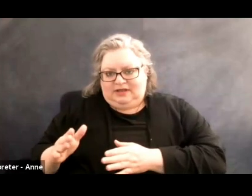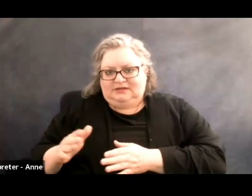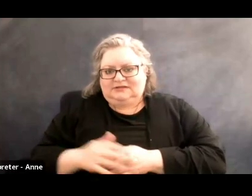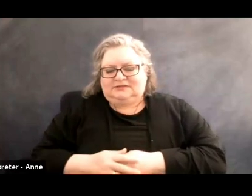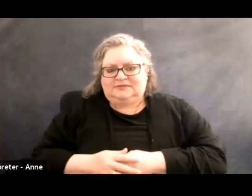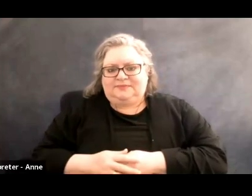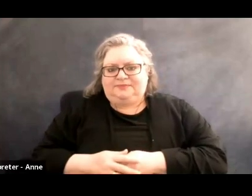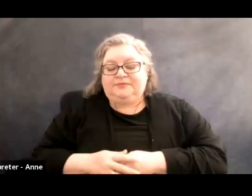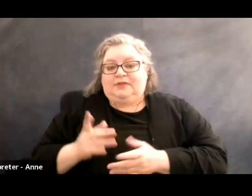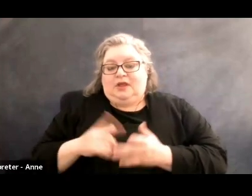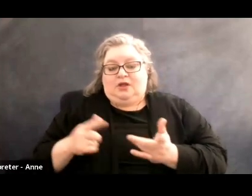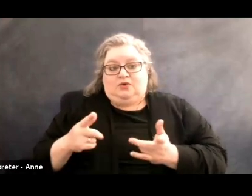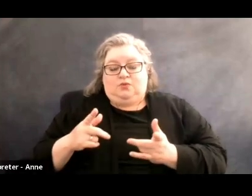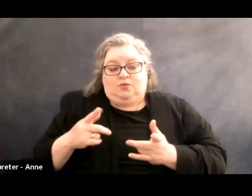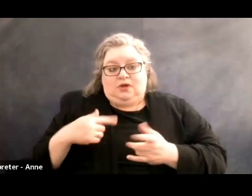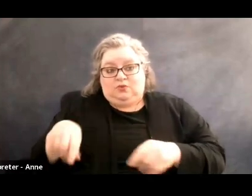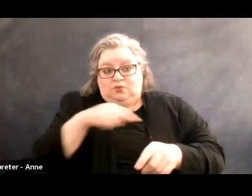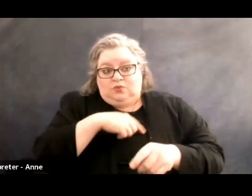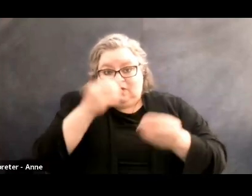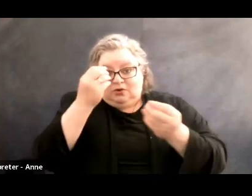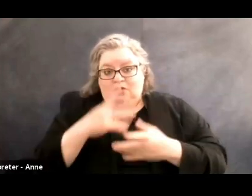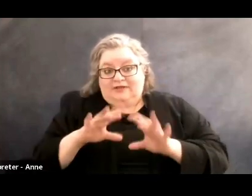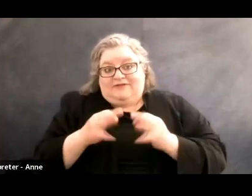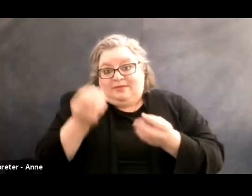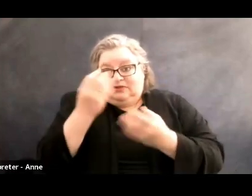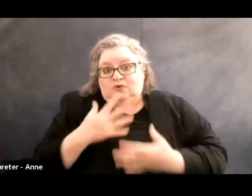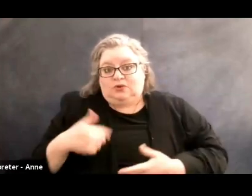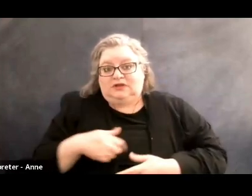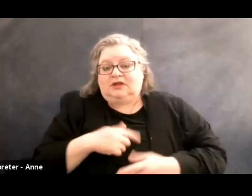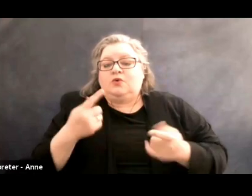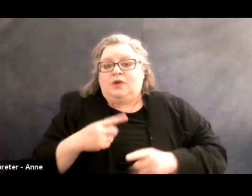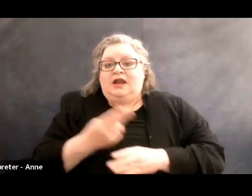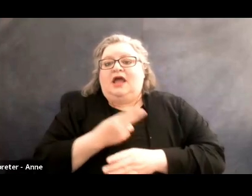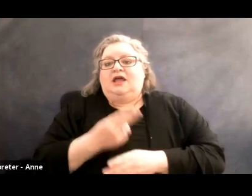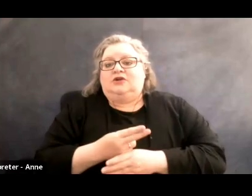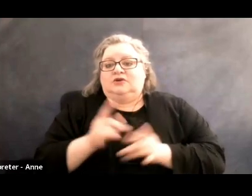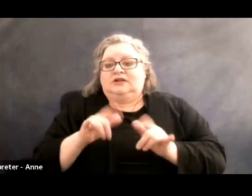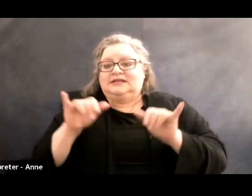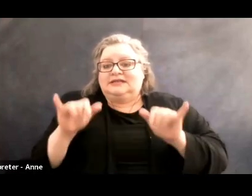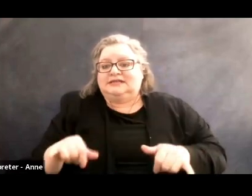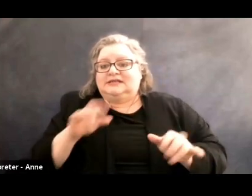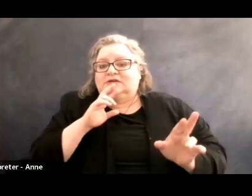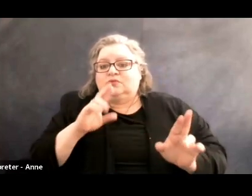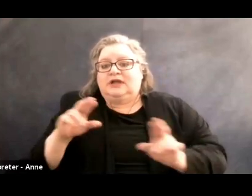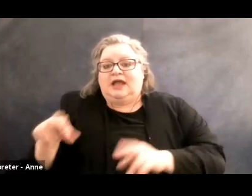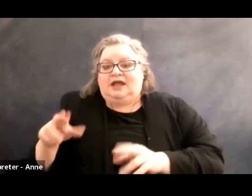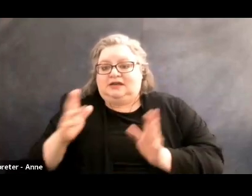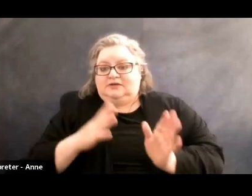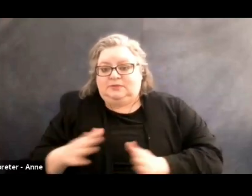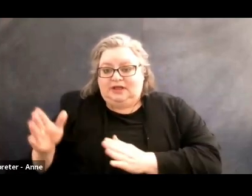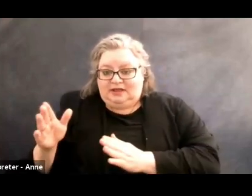us, what I have personally experienced, is that when I utilize system reactive